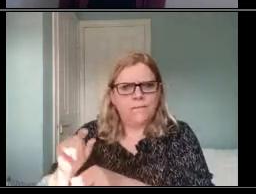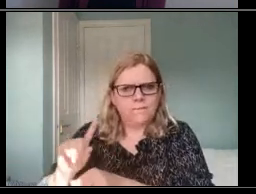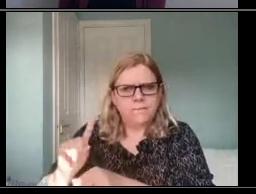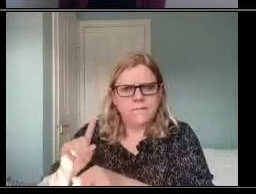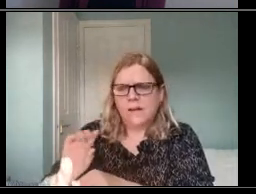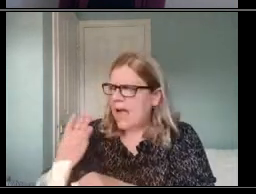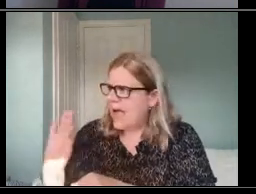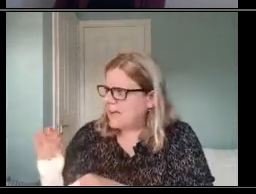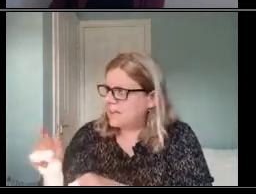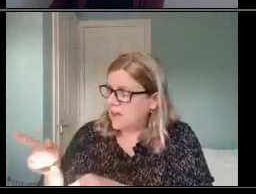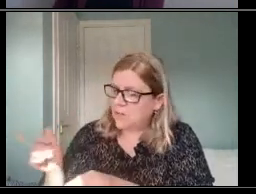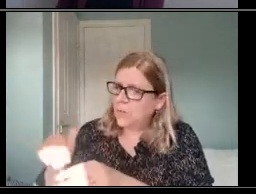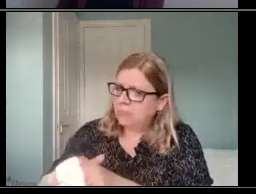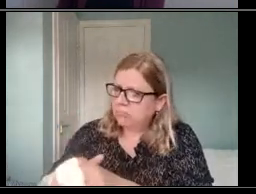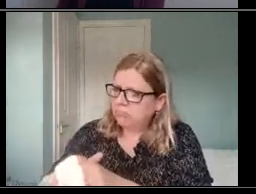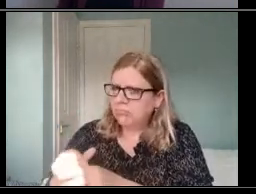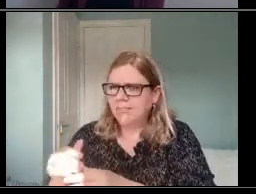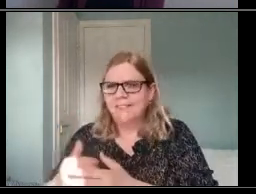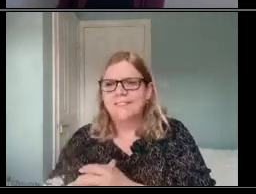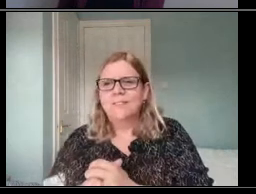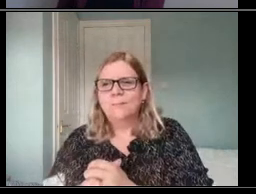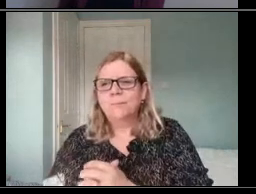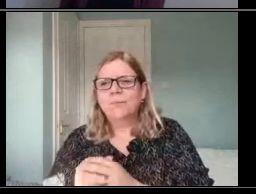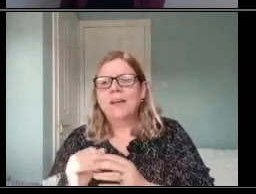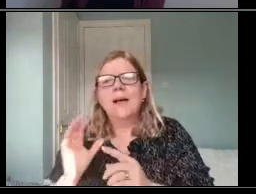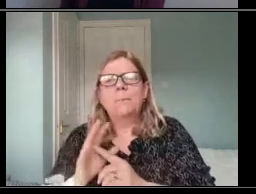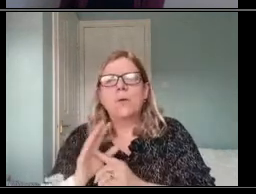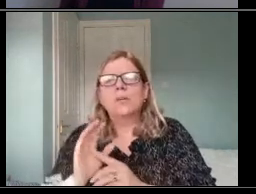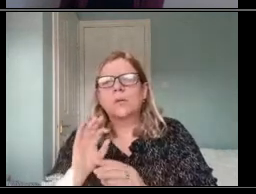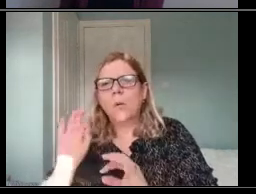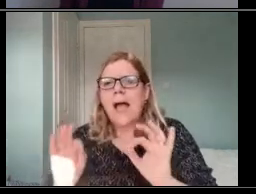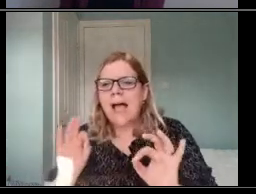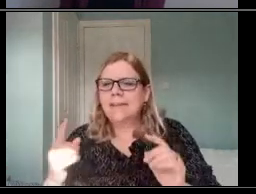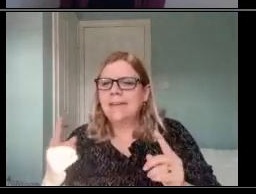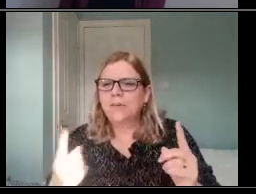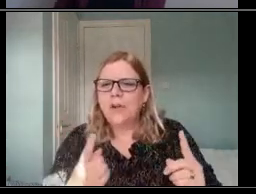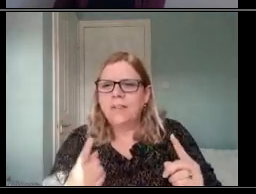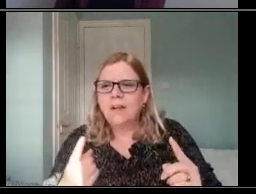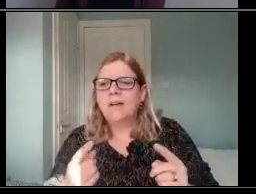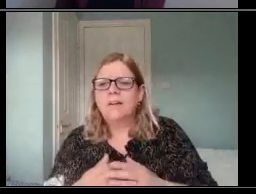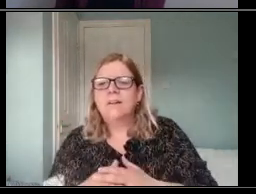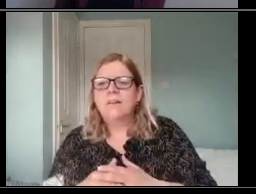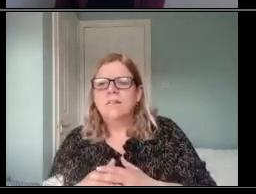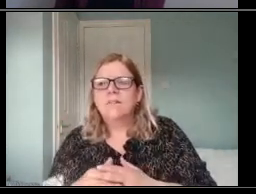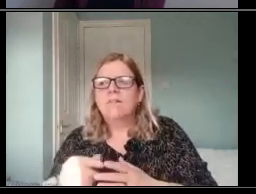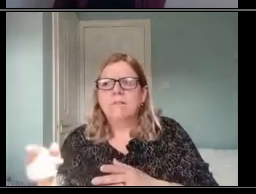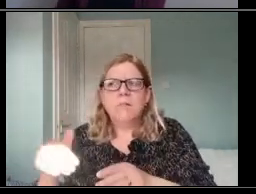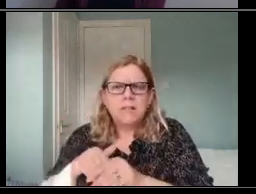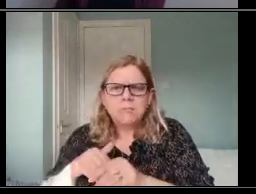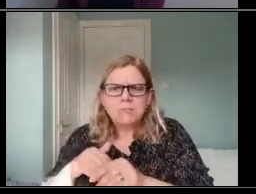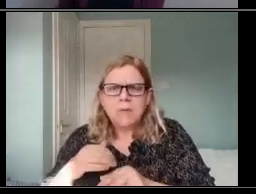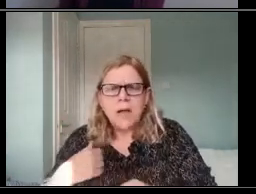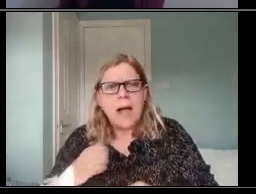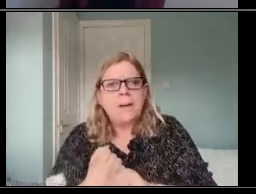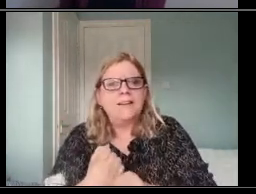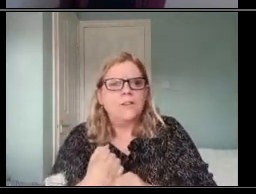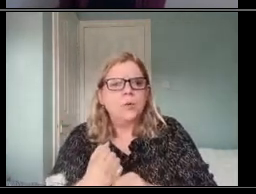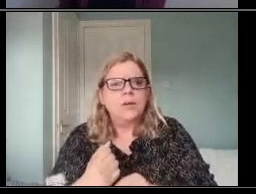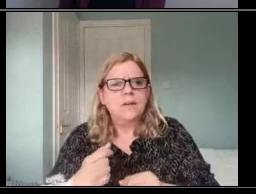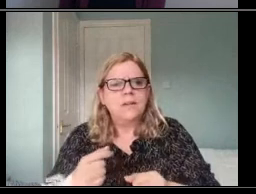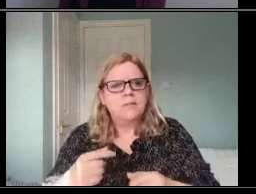I think it's not just about I'm doing okay. We need to be looking outside ourselves, thinking about how other people are doing, you know, being more careful with